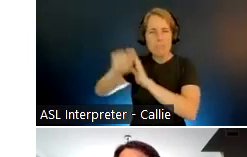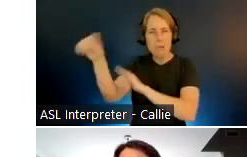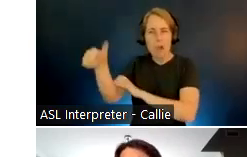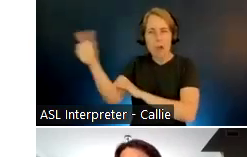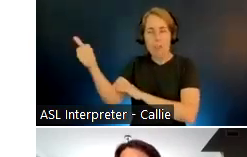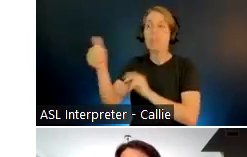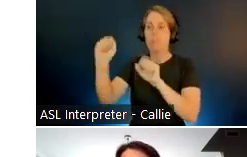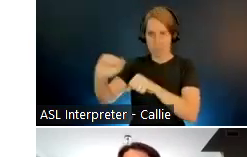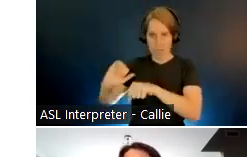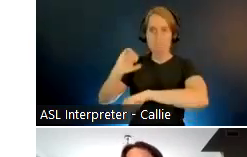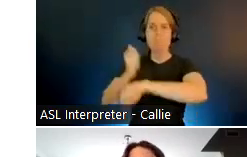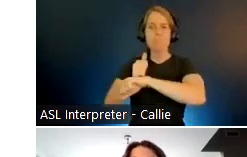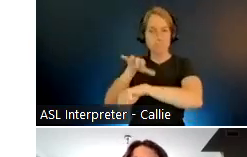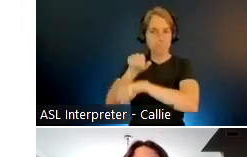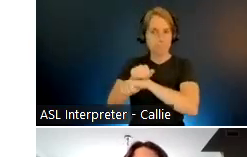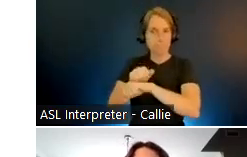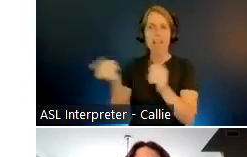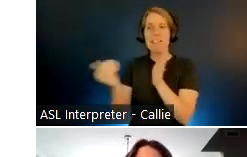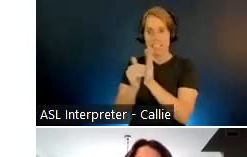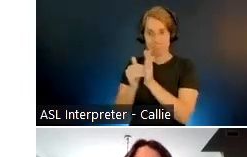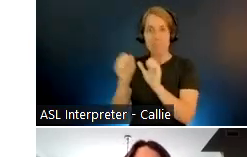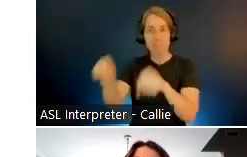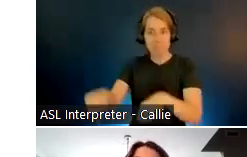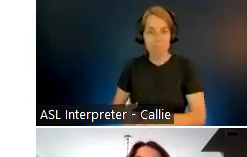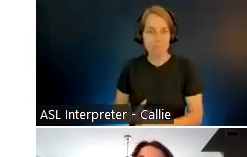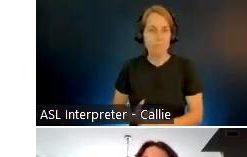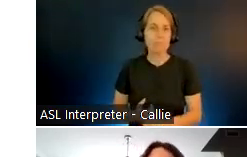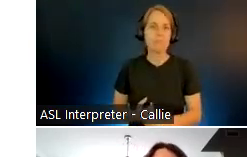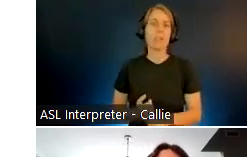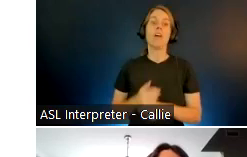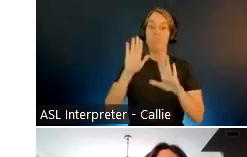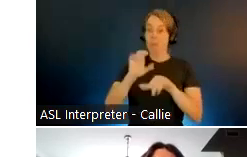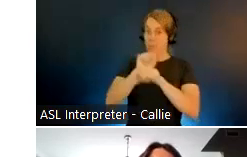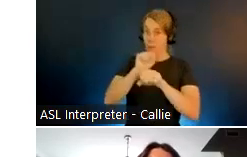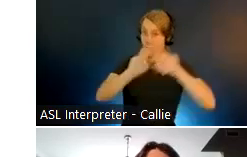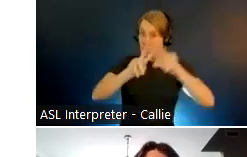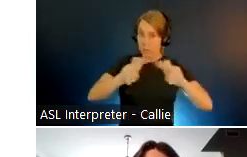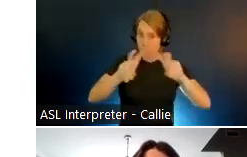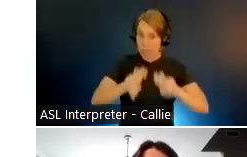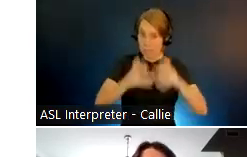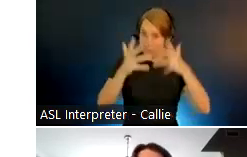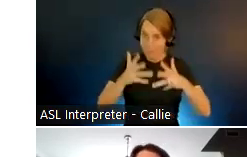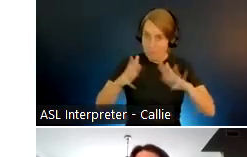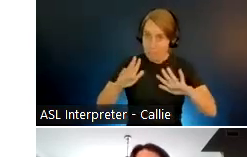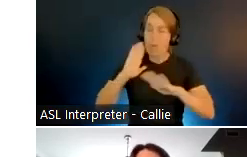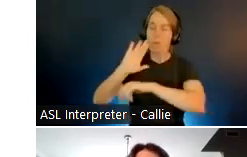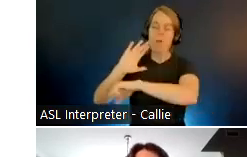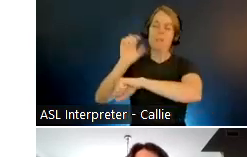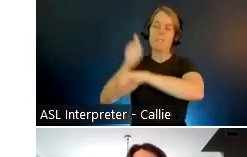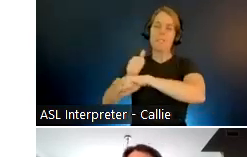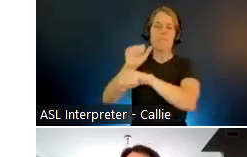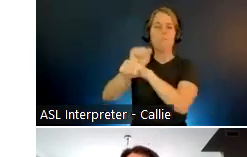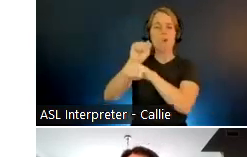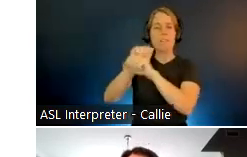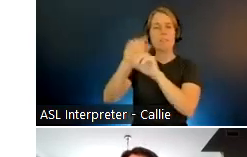what will happen is you'll get a vocational goal, and that'll basically be the job, the